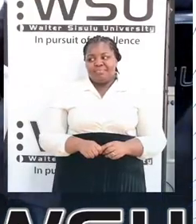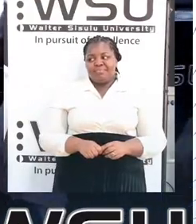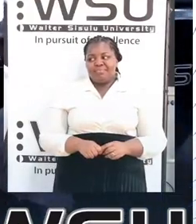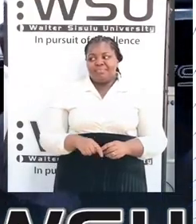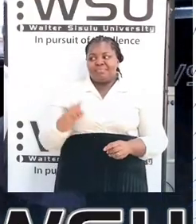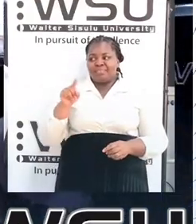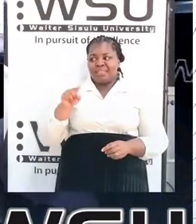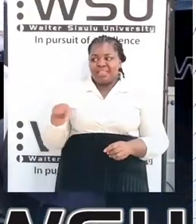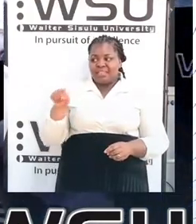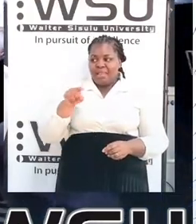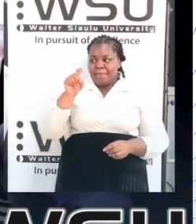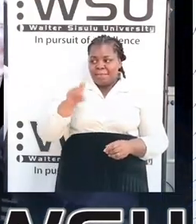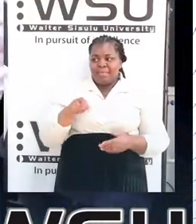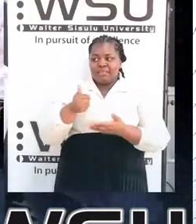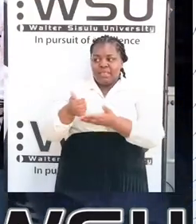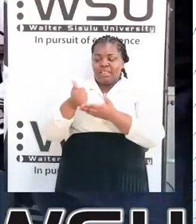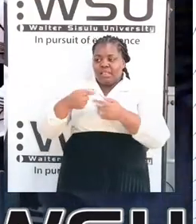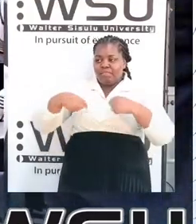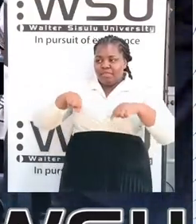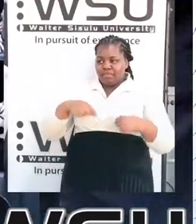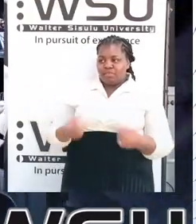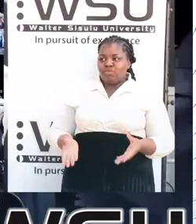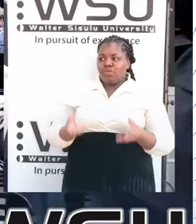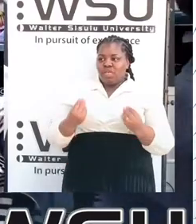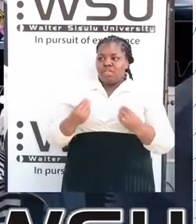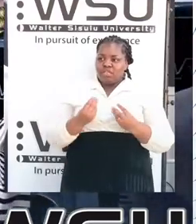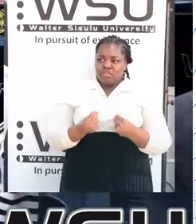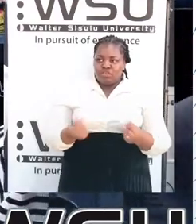They must also help us to find solutions.